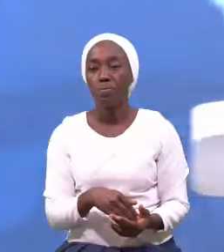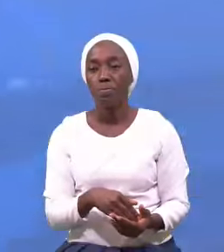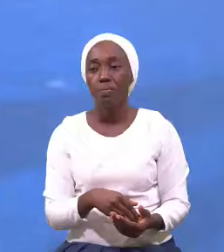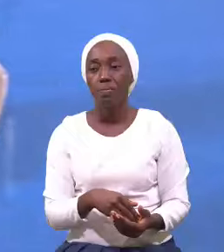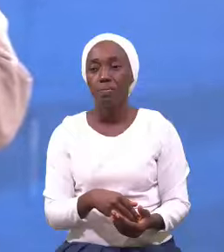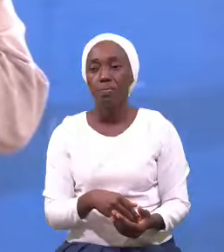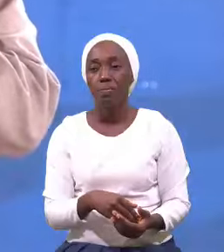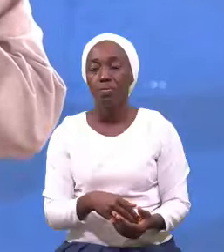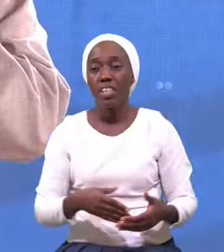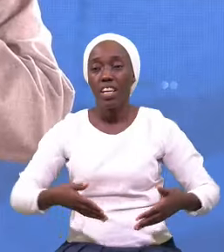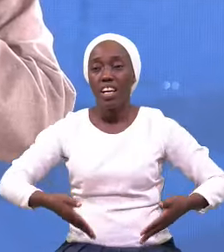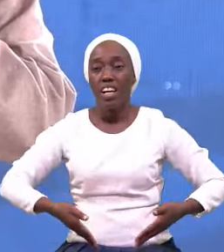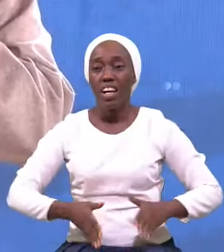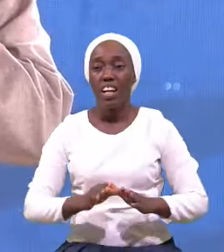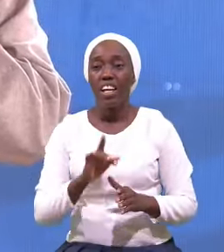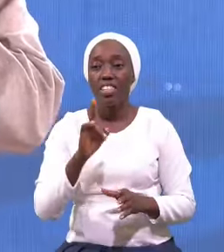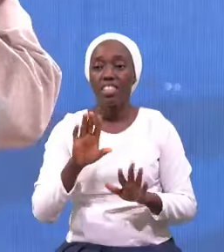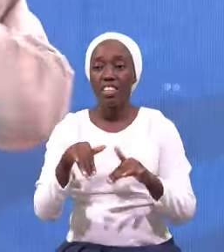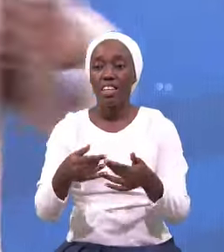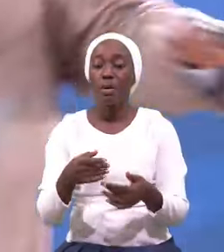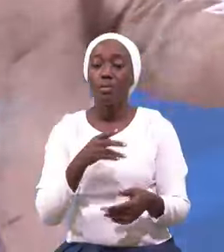Allow me to give my own testimony.